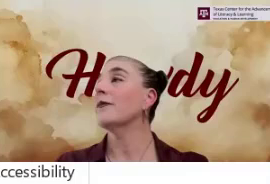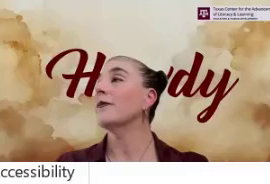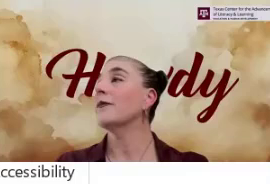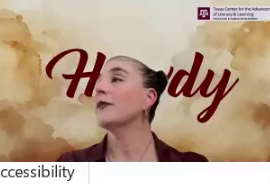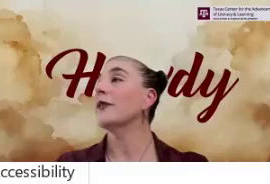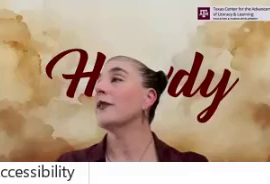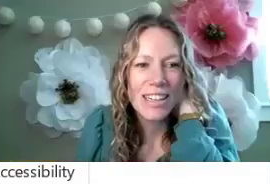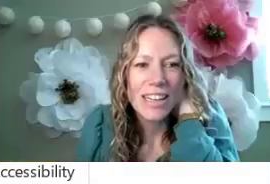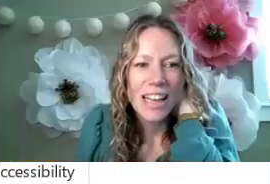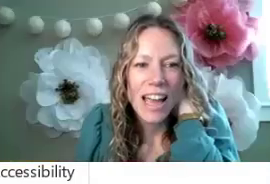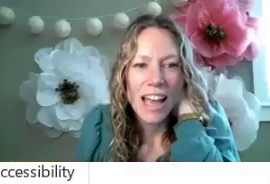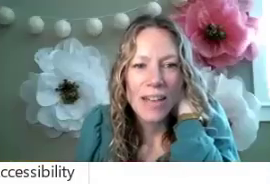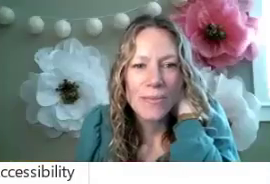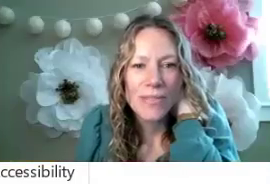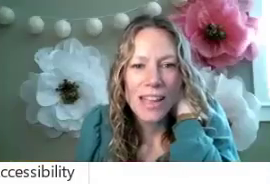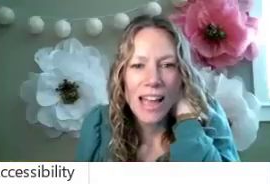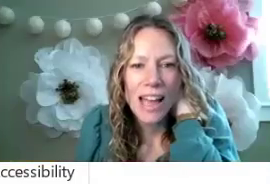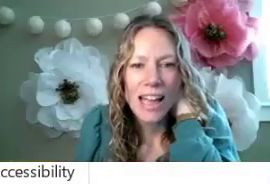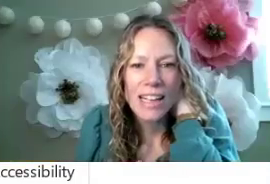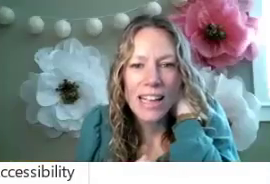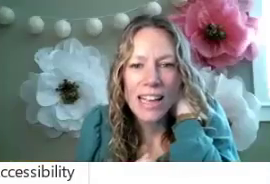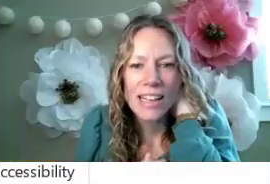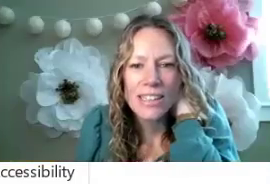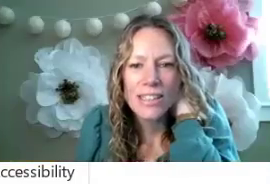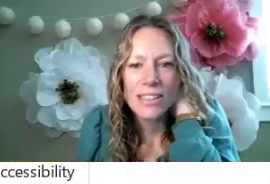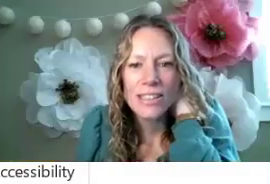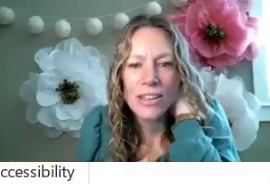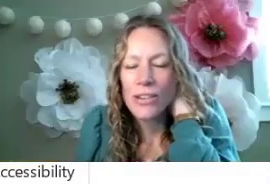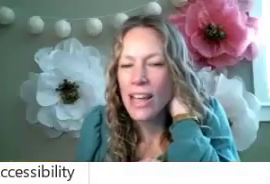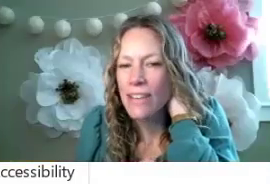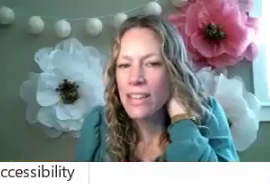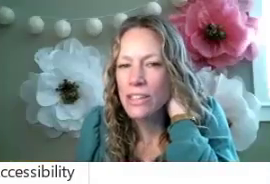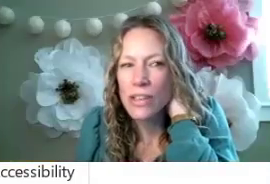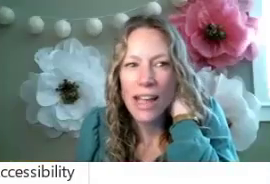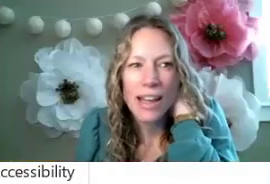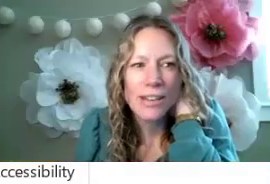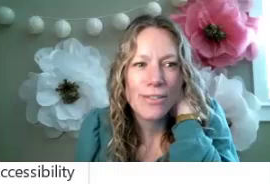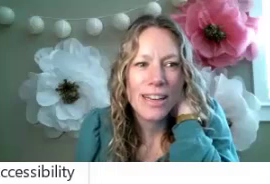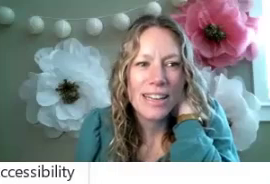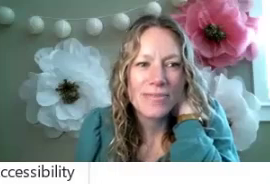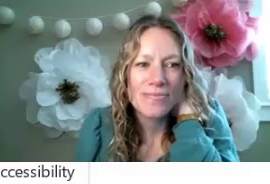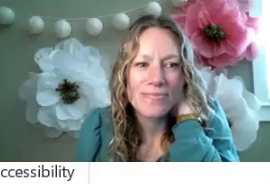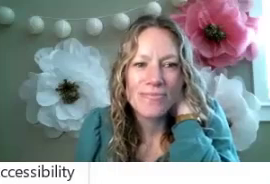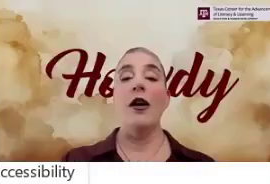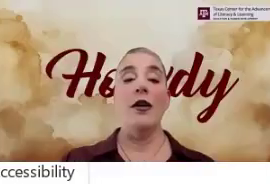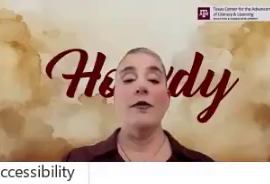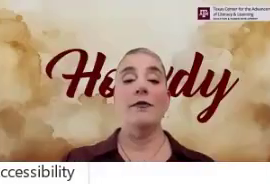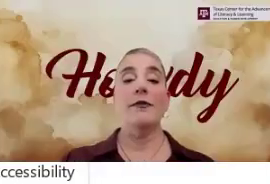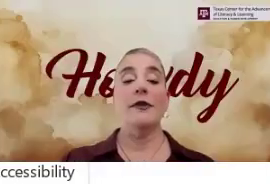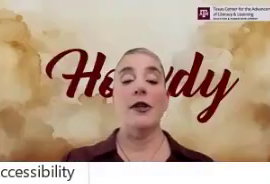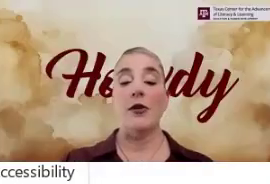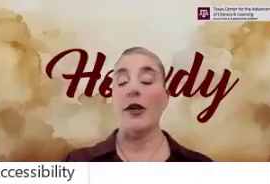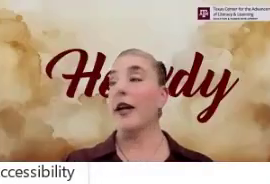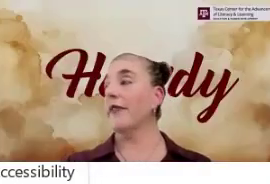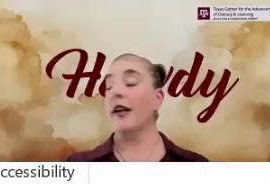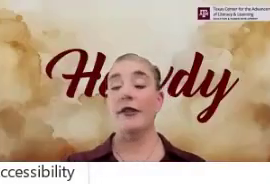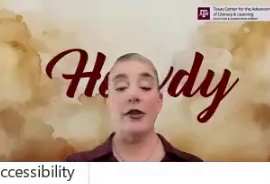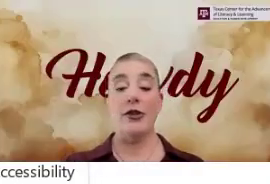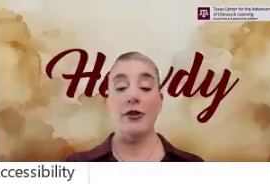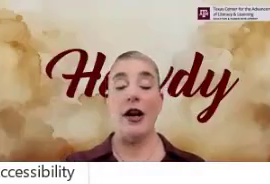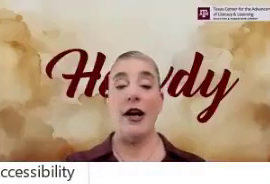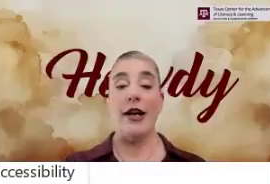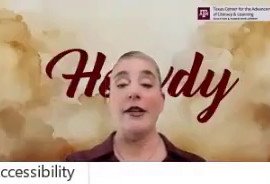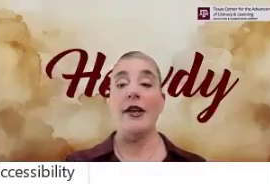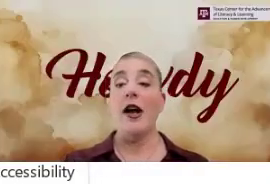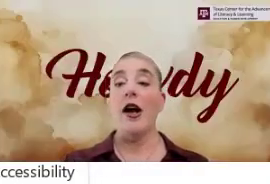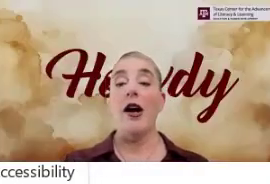got PowerPoint like this year. Okay, how I do you find it? don't have that. So yeah, how do you find it? Okay, that's